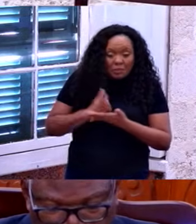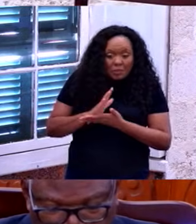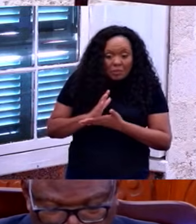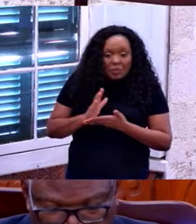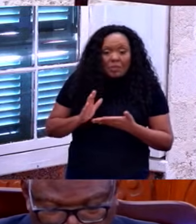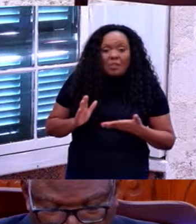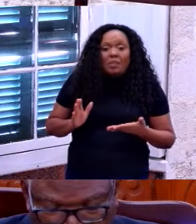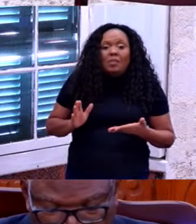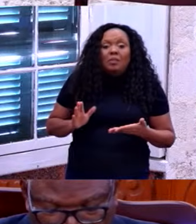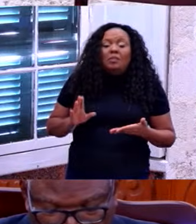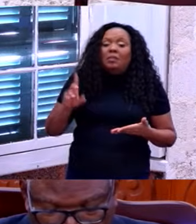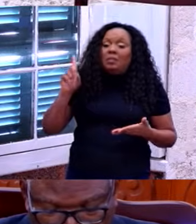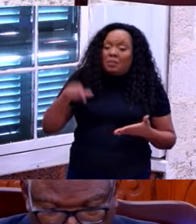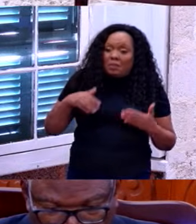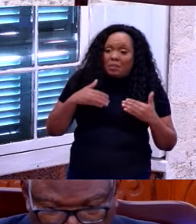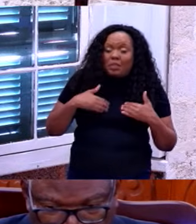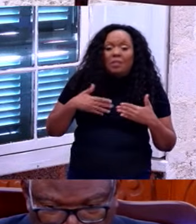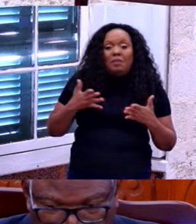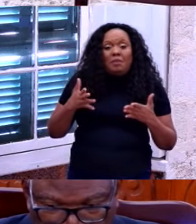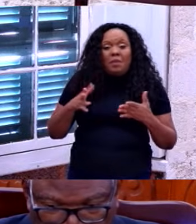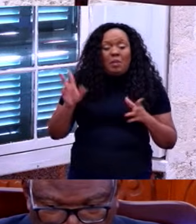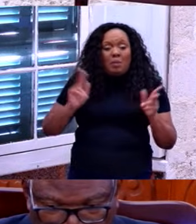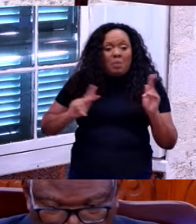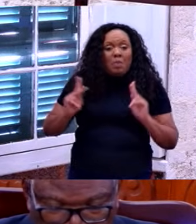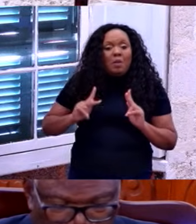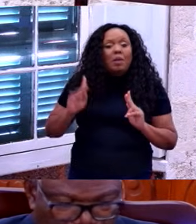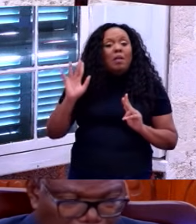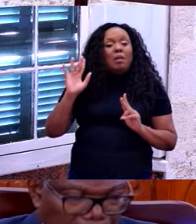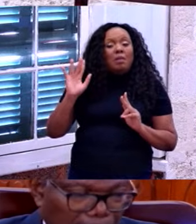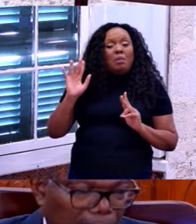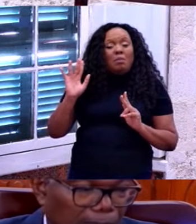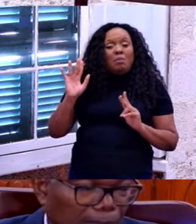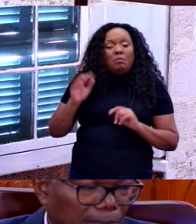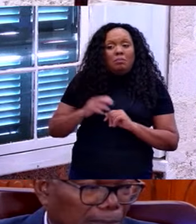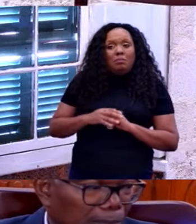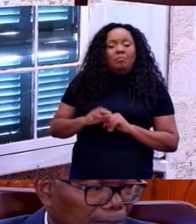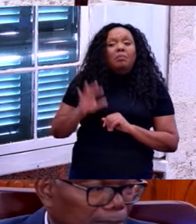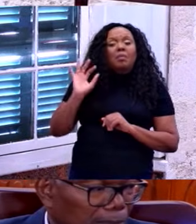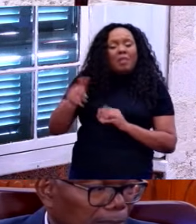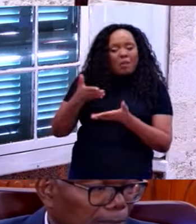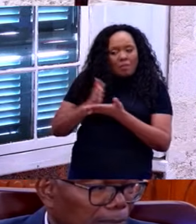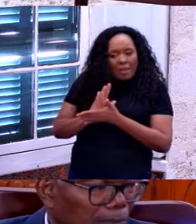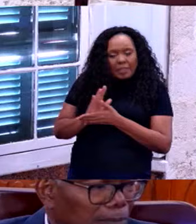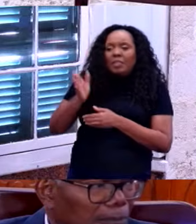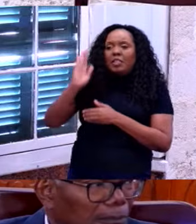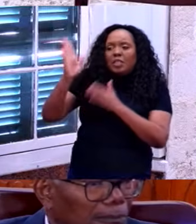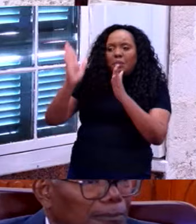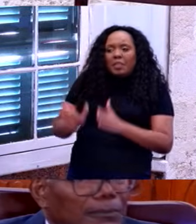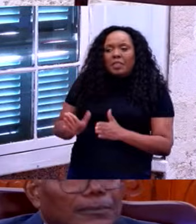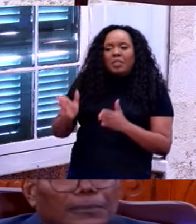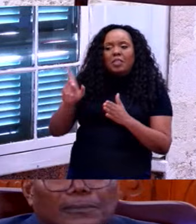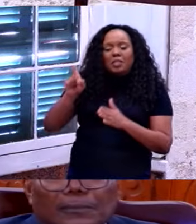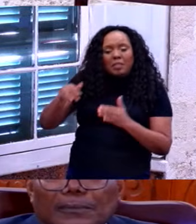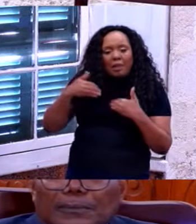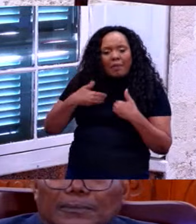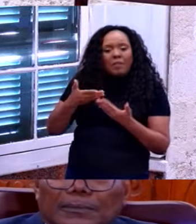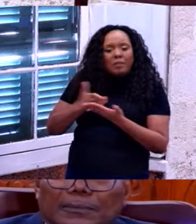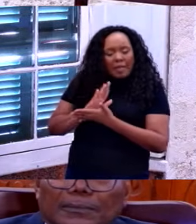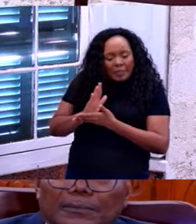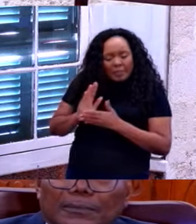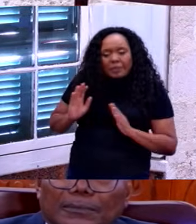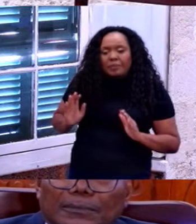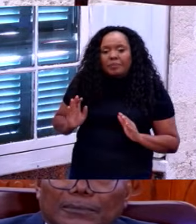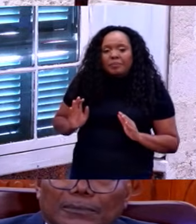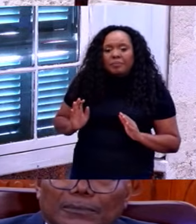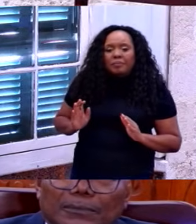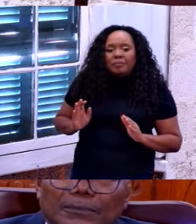elected representatives, and that independent or speakers who were not an elected member